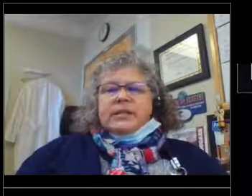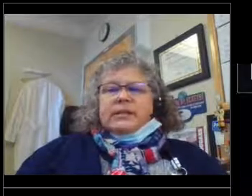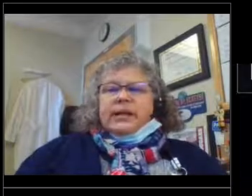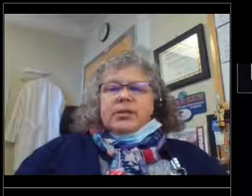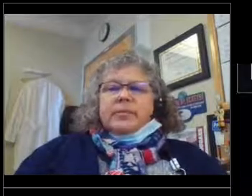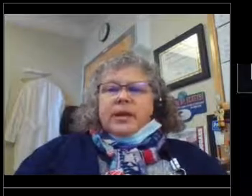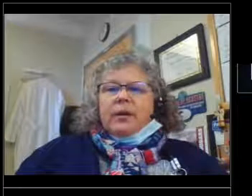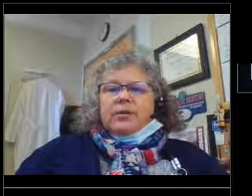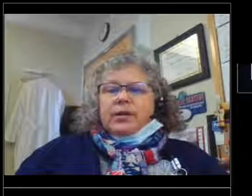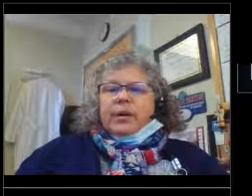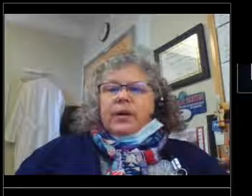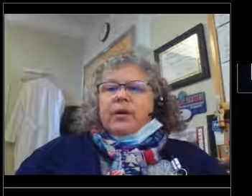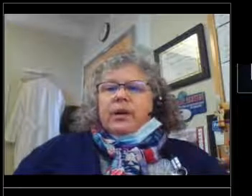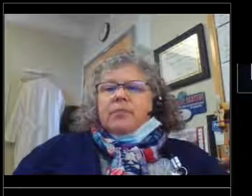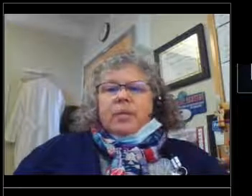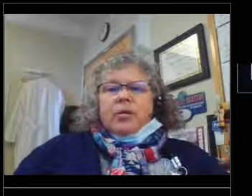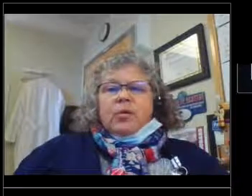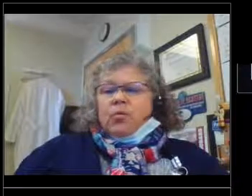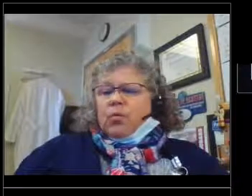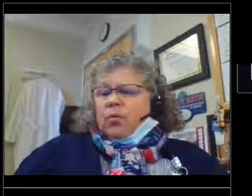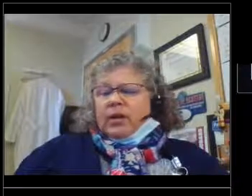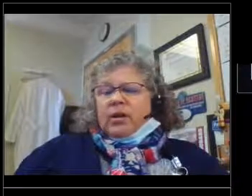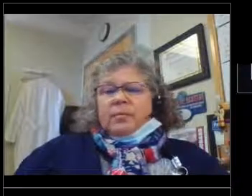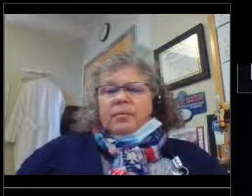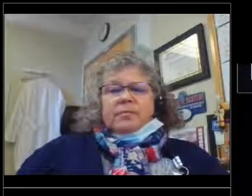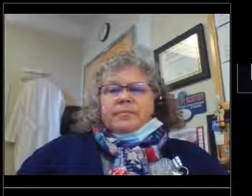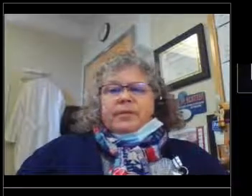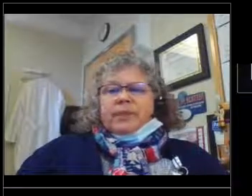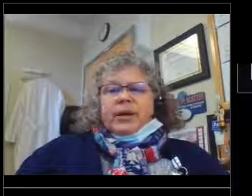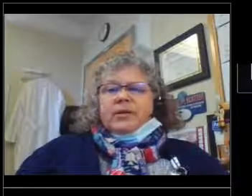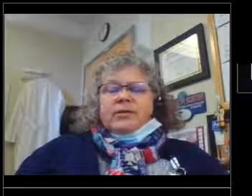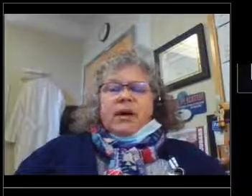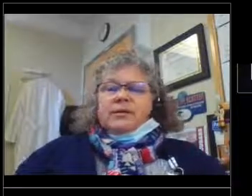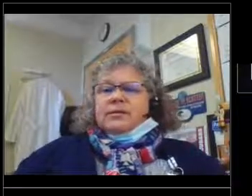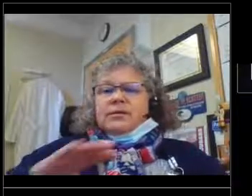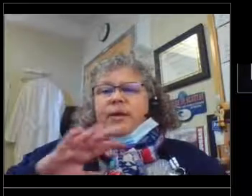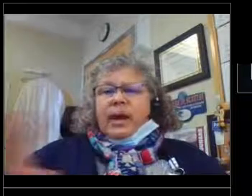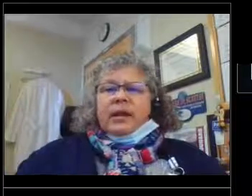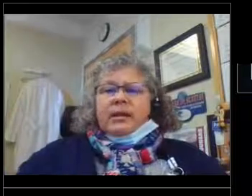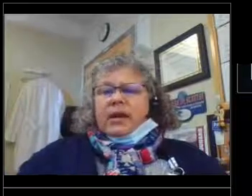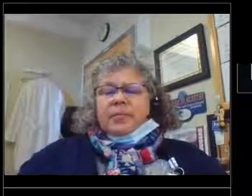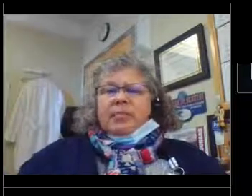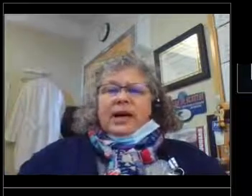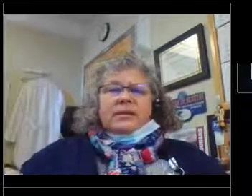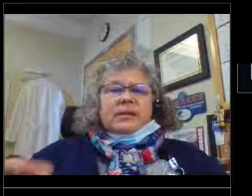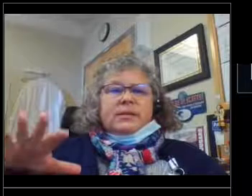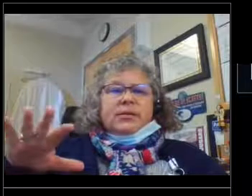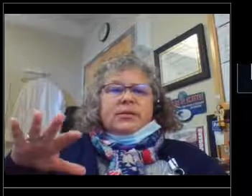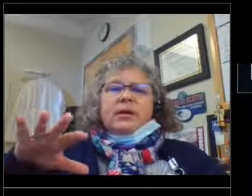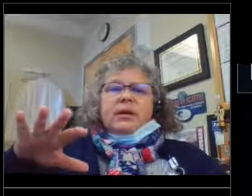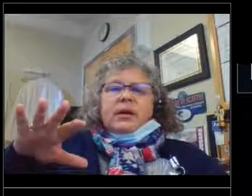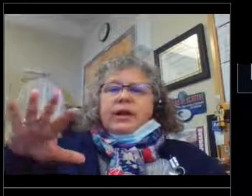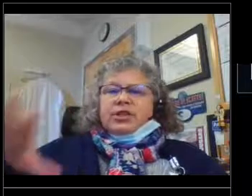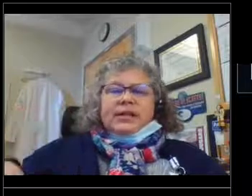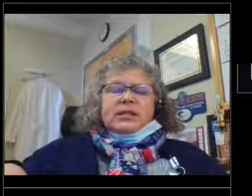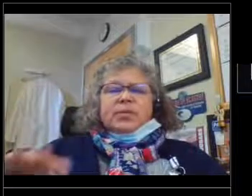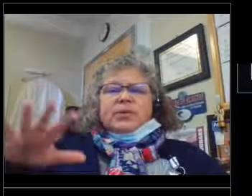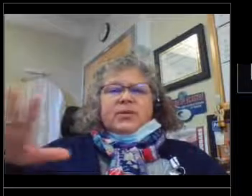or especially say dermatology, where maybe one of your docs doesn't do any type of plastics